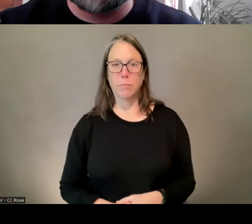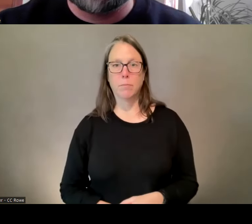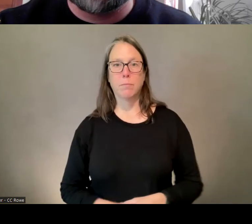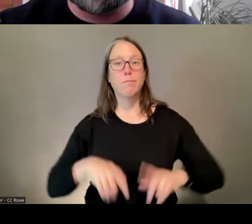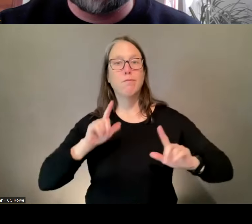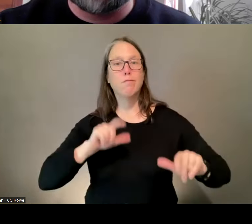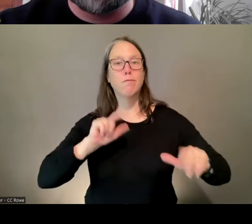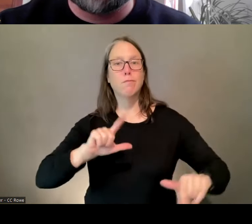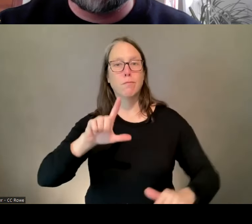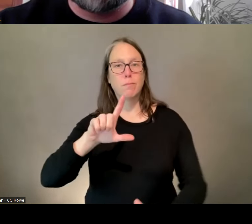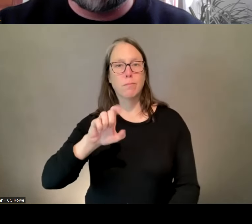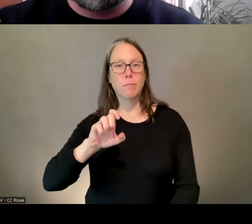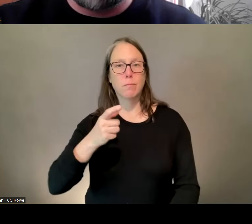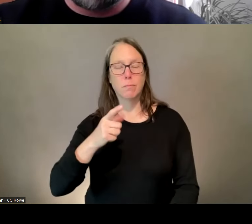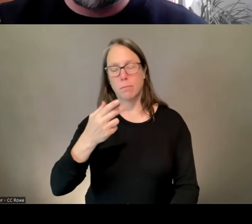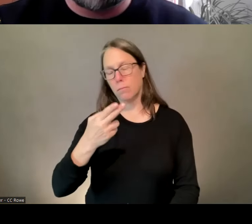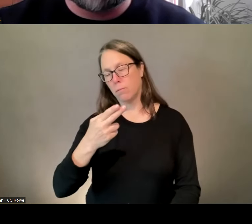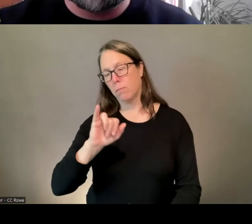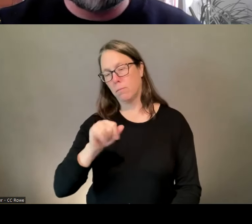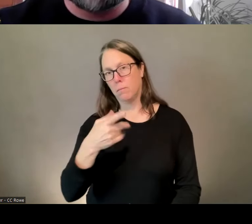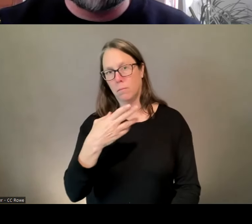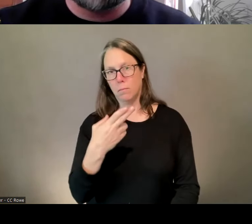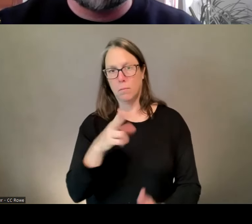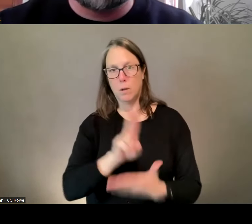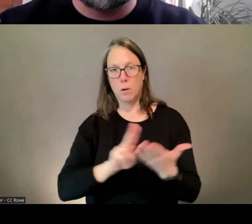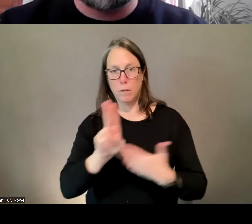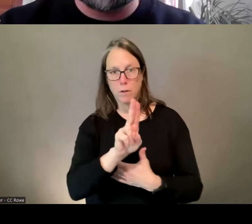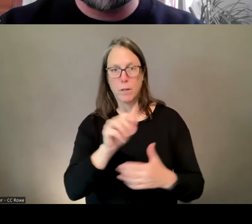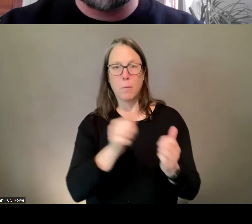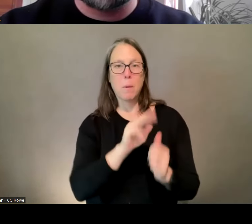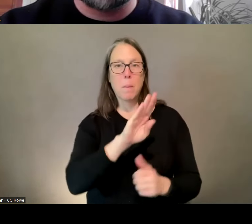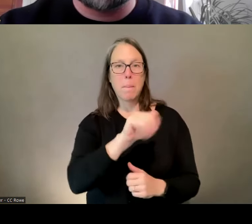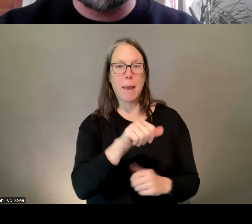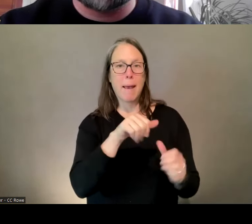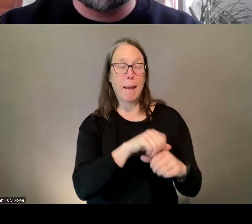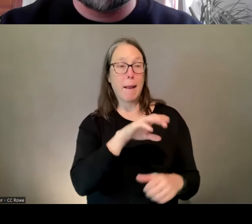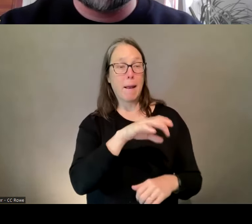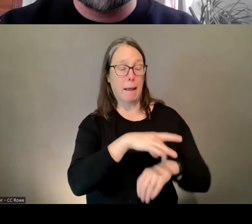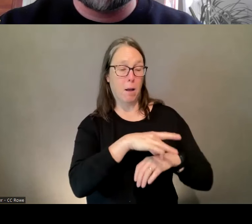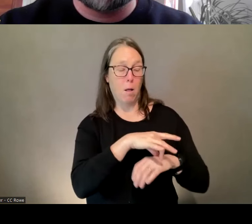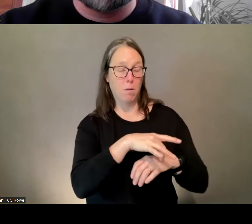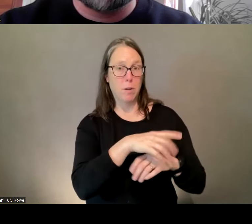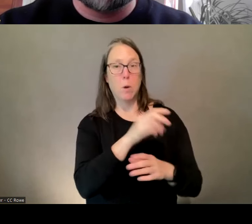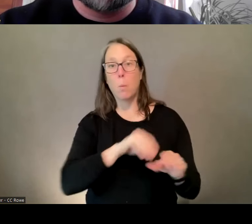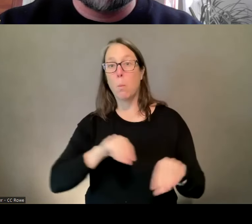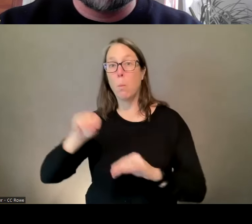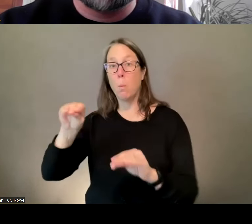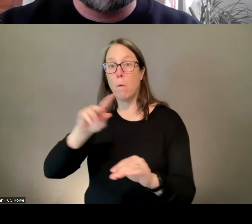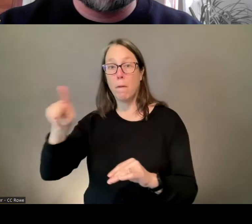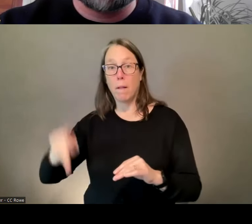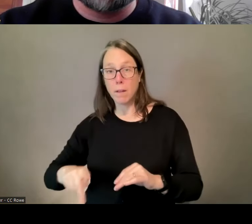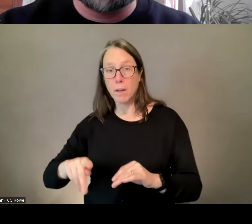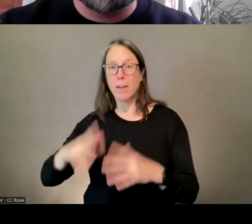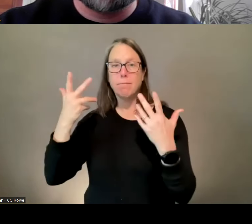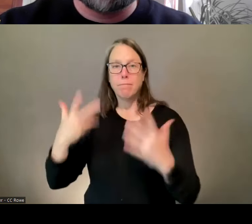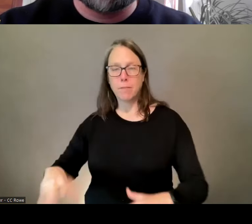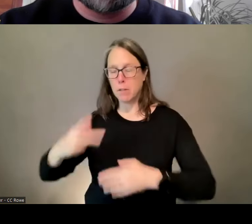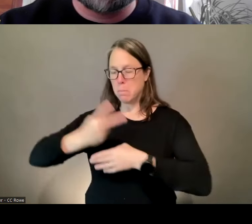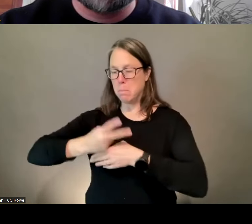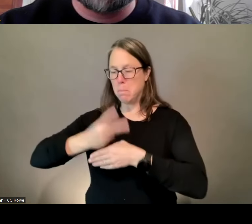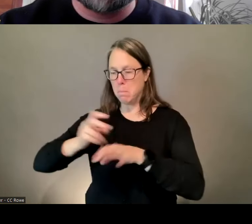He attended Lehigh University with a bachelor's degree in ecology and moved to Philadelphia and completed a master's degree in medical